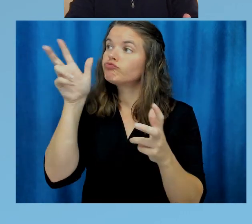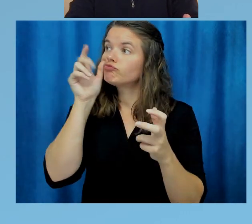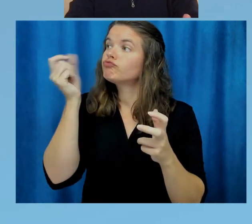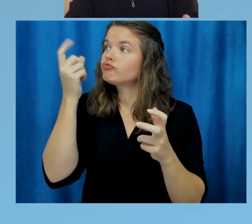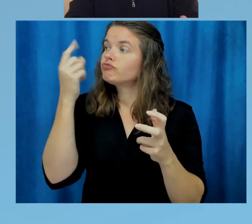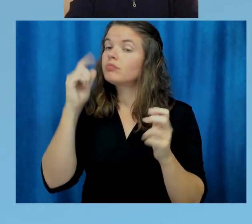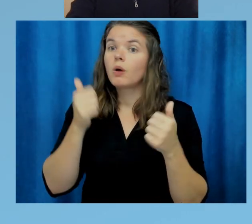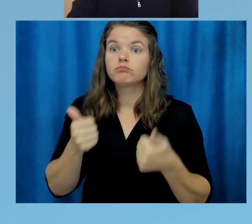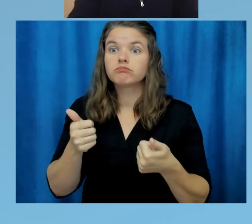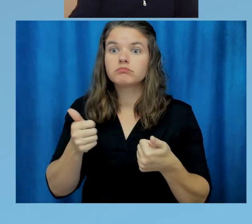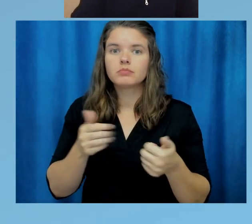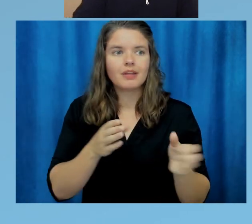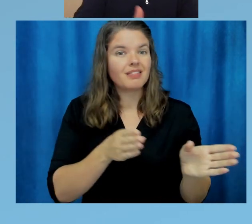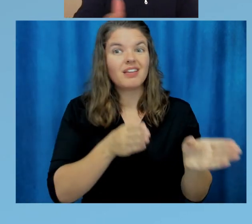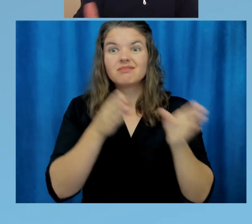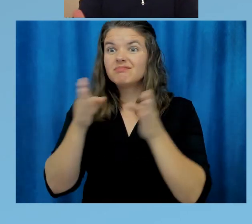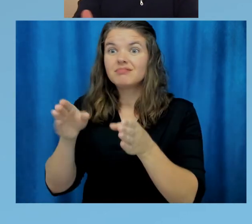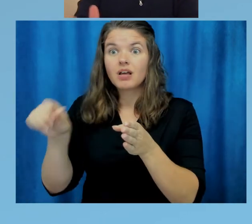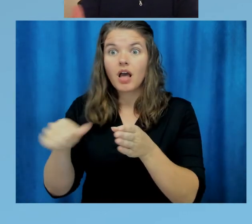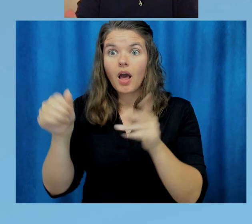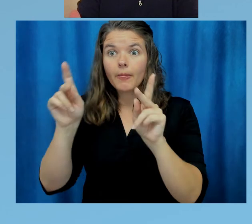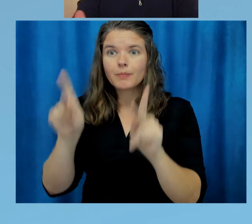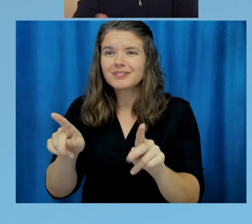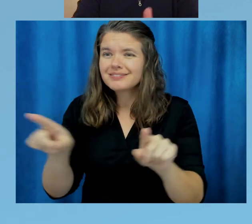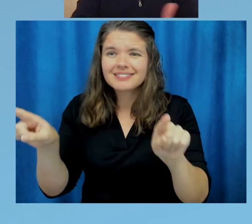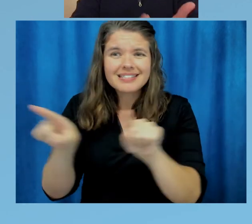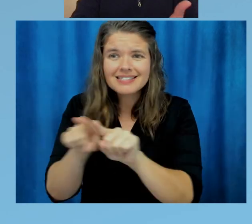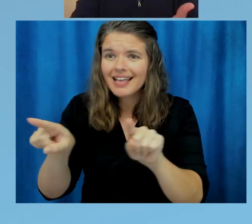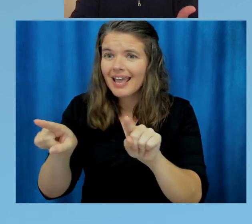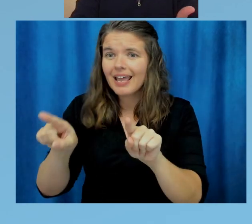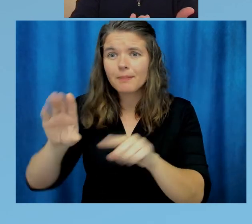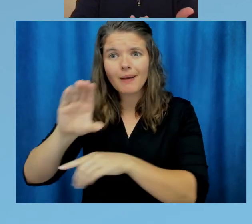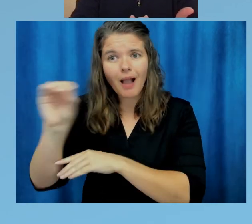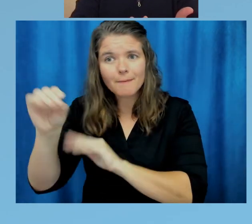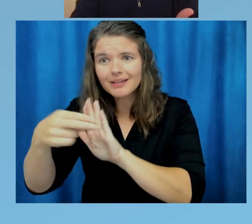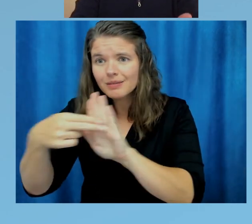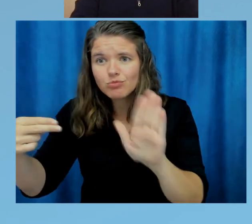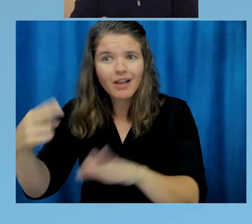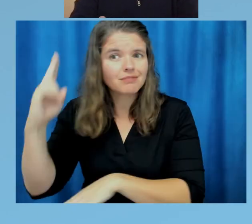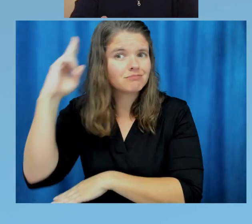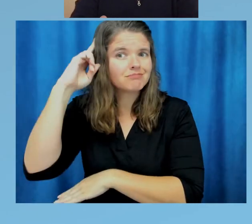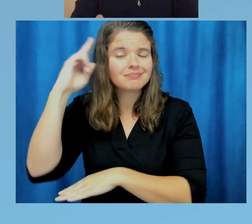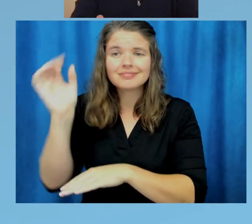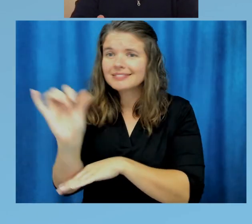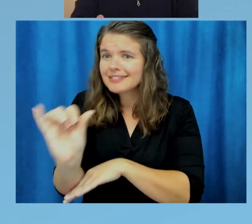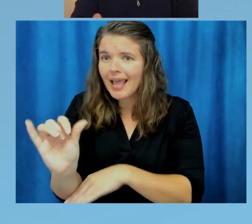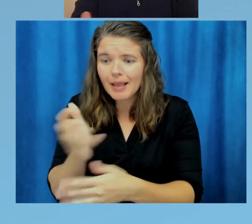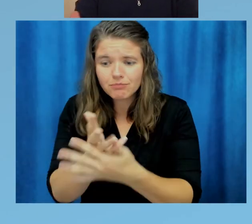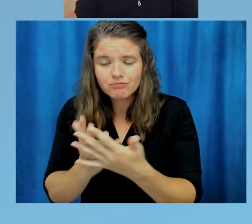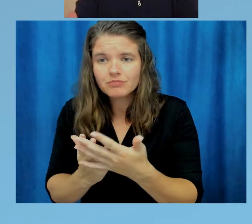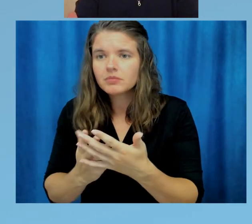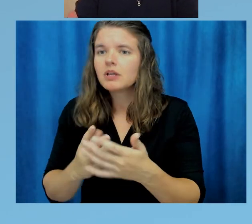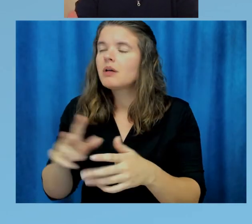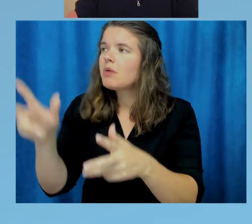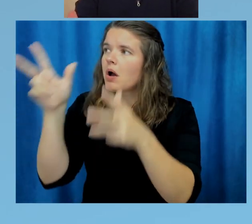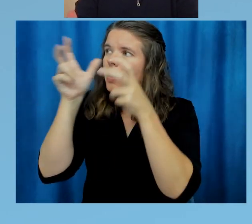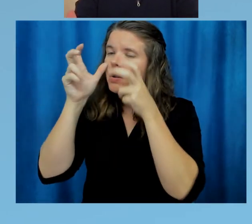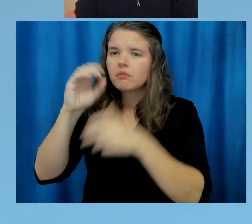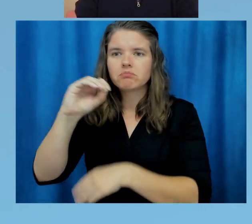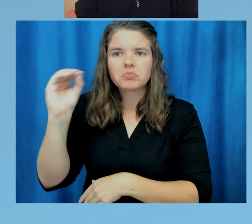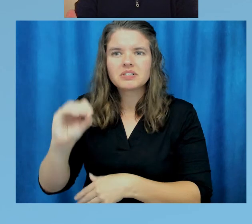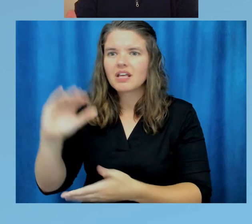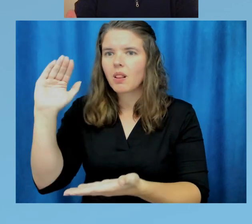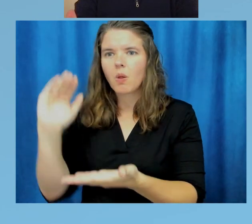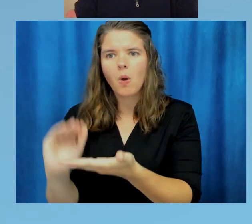said. And then there may be somebody who also has the exact same brand, and they may not